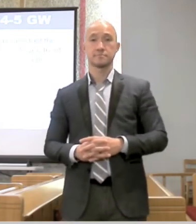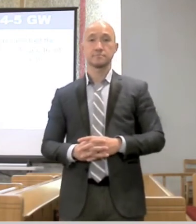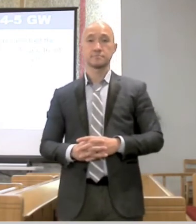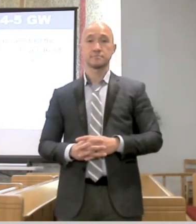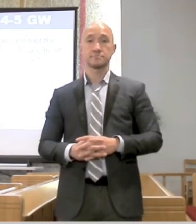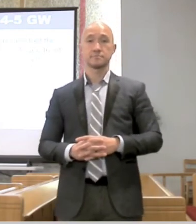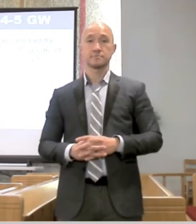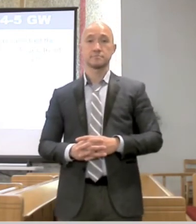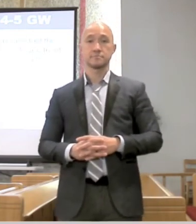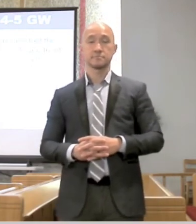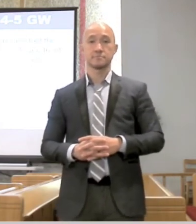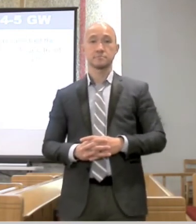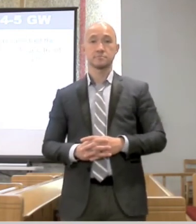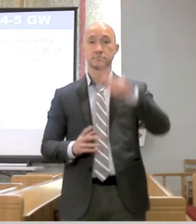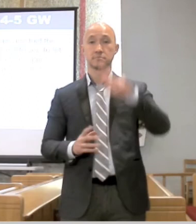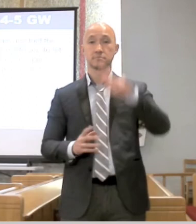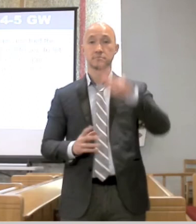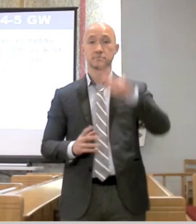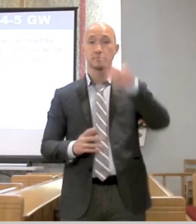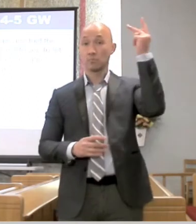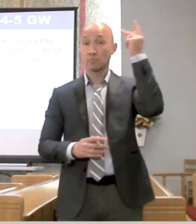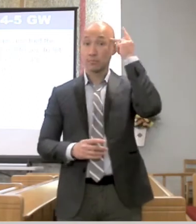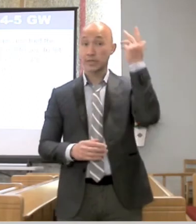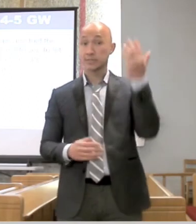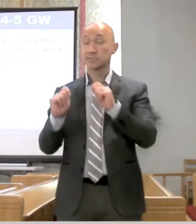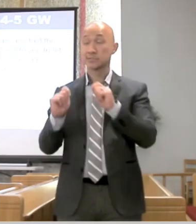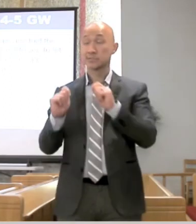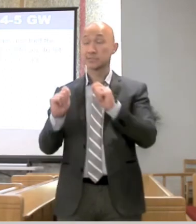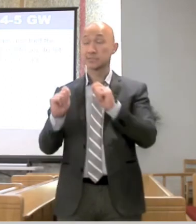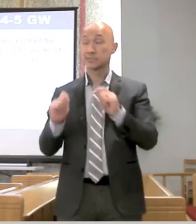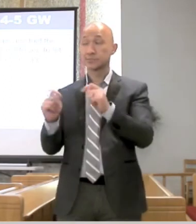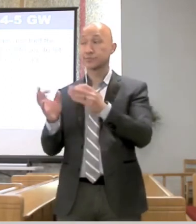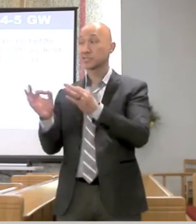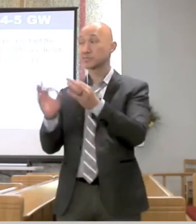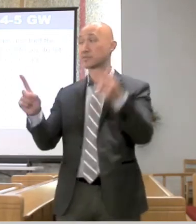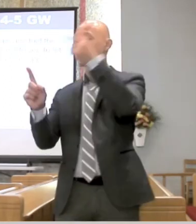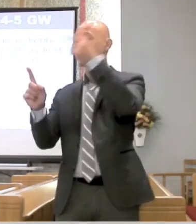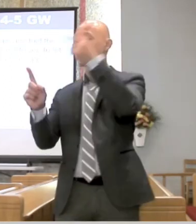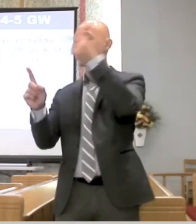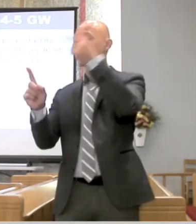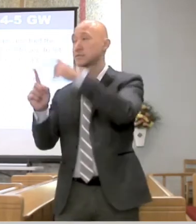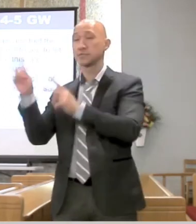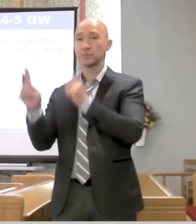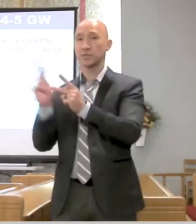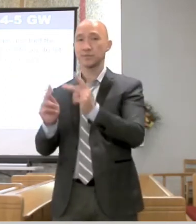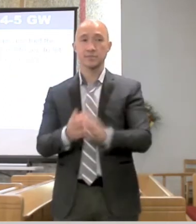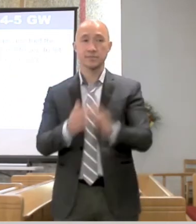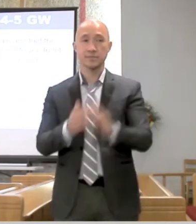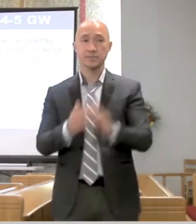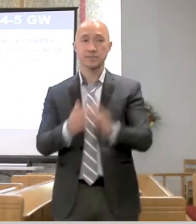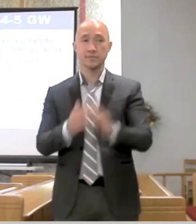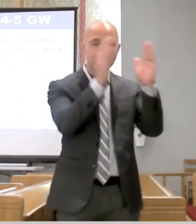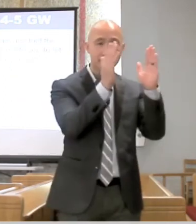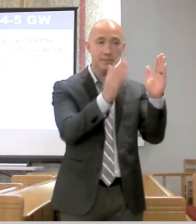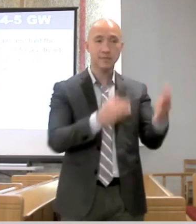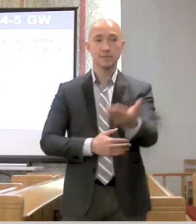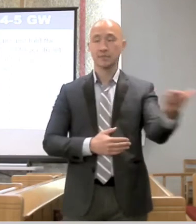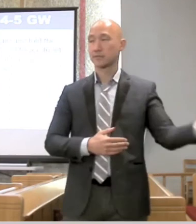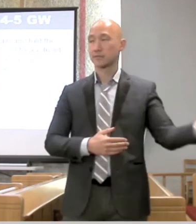he's just a man. You're scared of this guy? Somehow this guy intimidates you? He